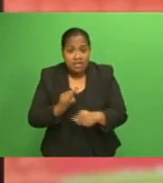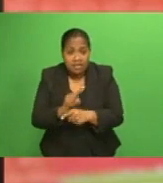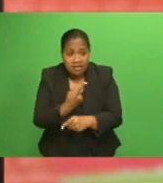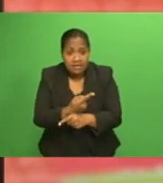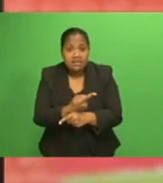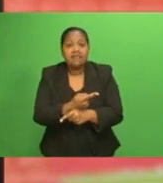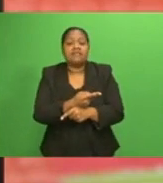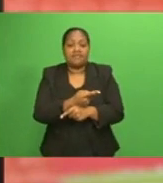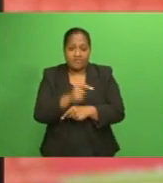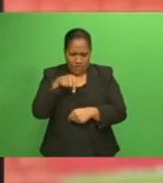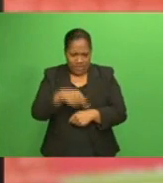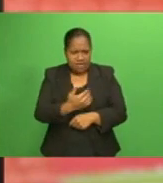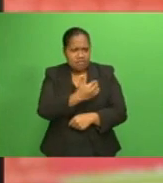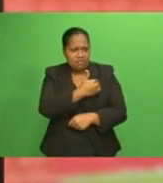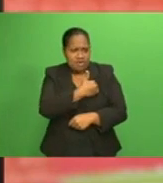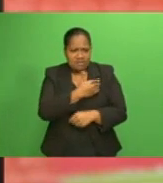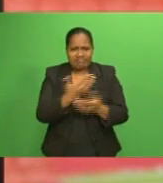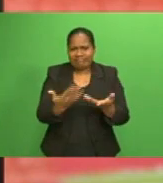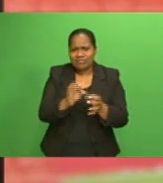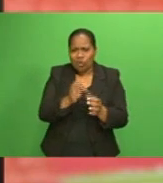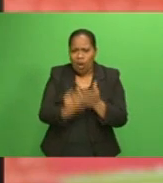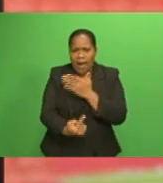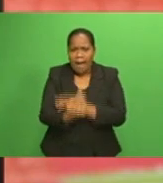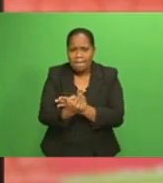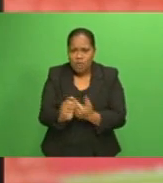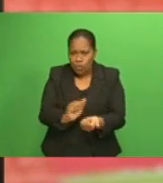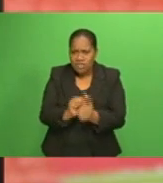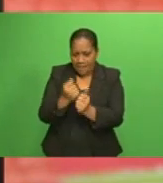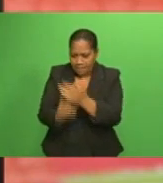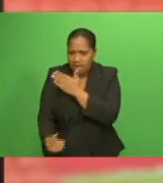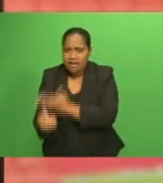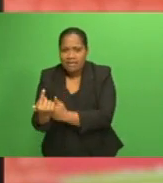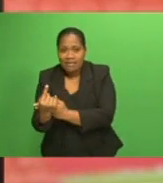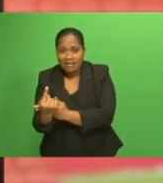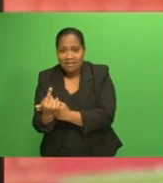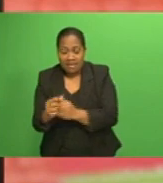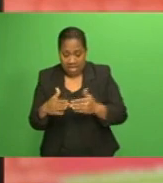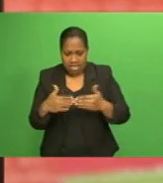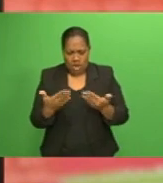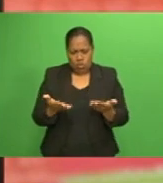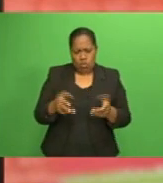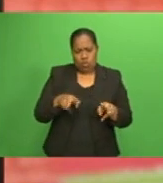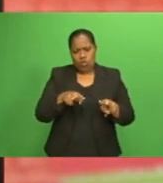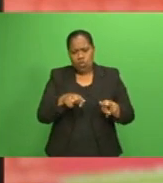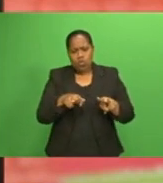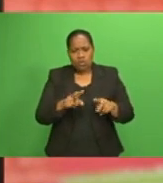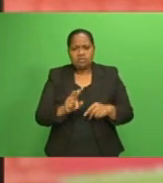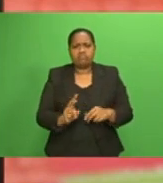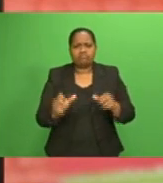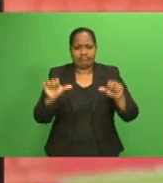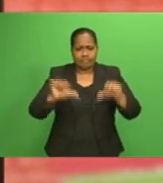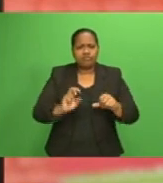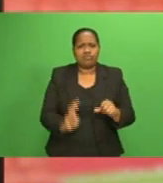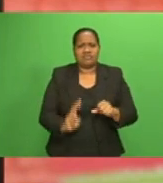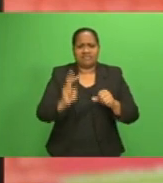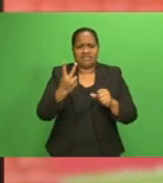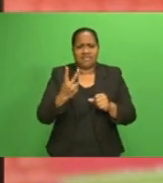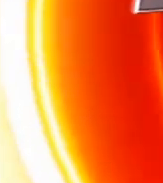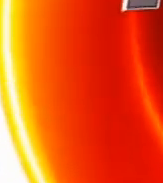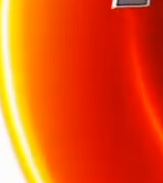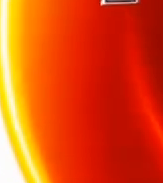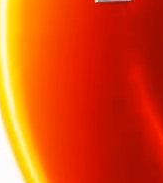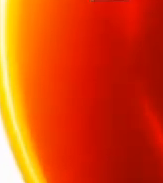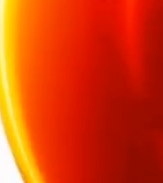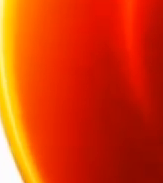repeat of this morning doesn't happen when the games get going. This as the side lost to second-tier club Brentford 3-2.